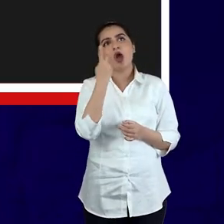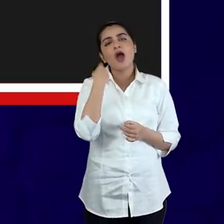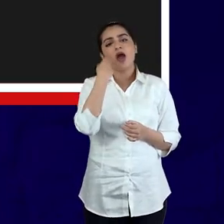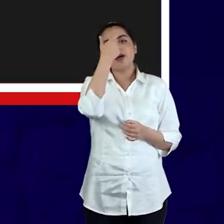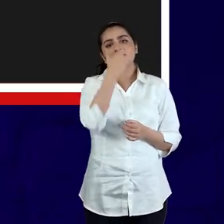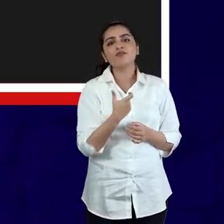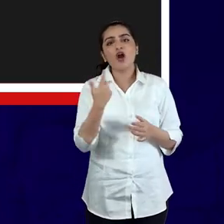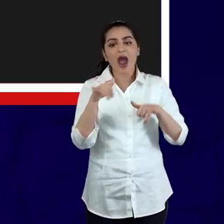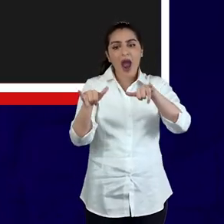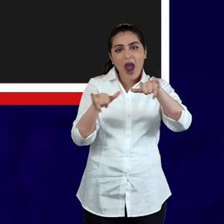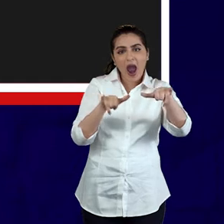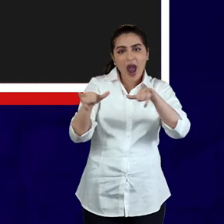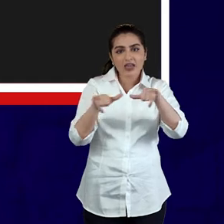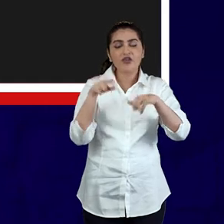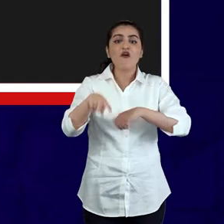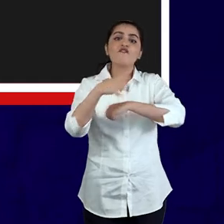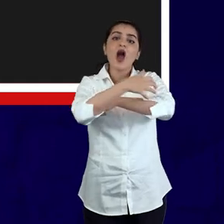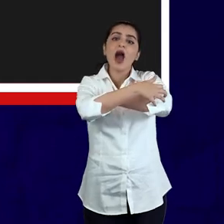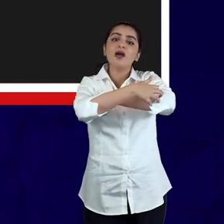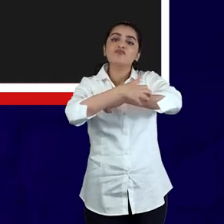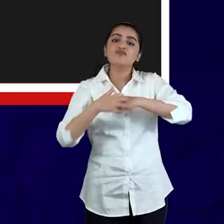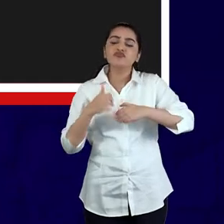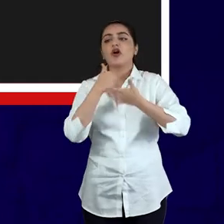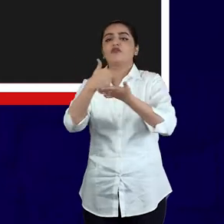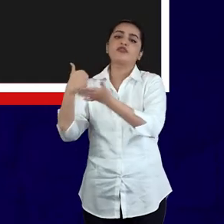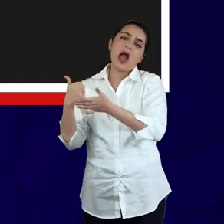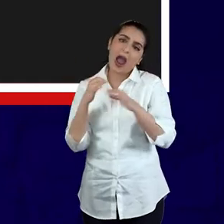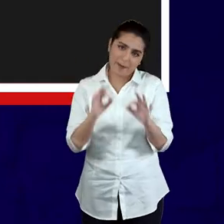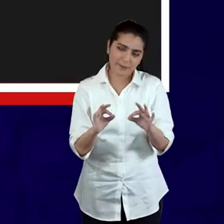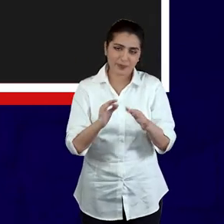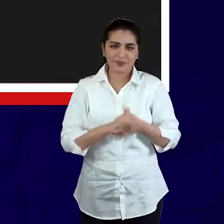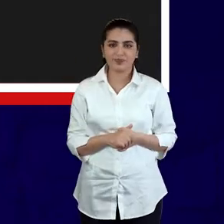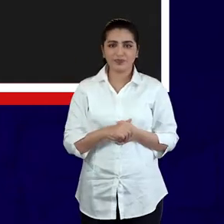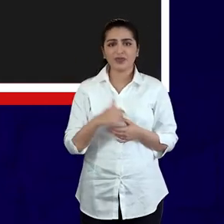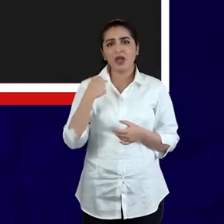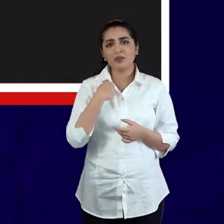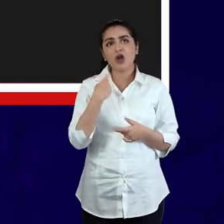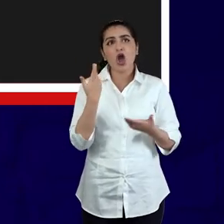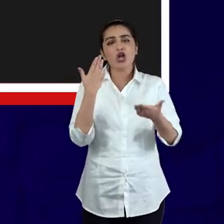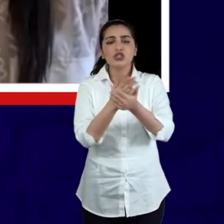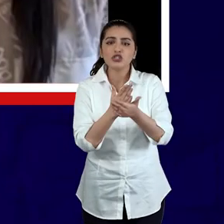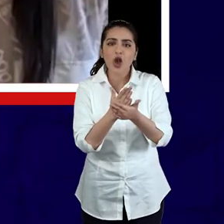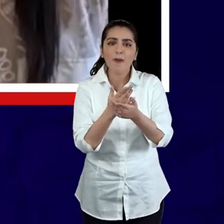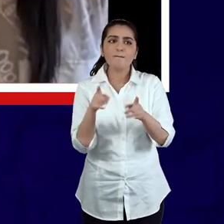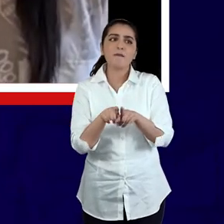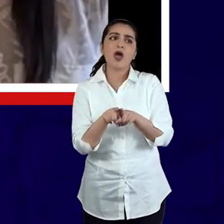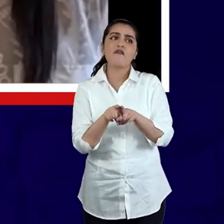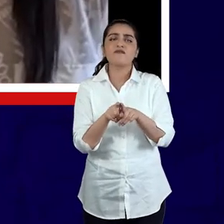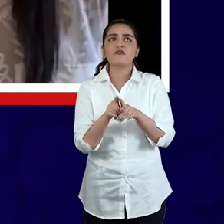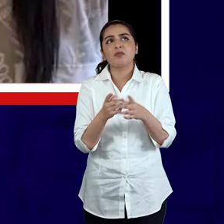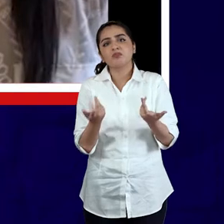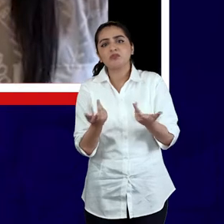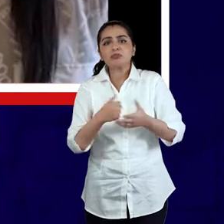known as the architect for the poorest of the poor. And I guess I'll start with Yasmeen, why,